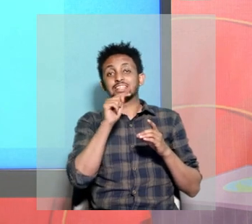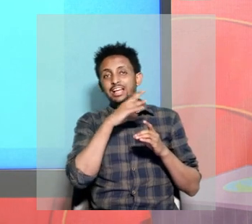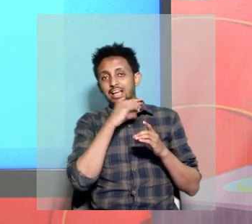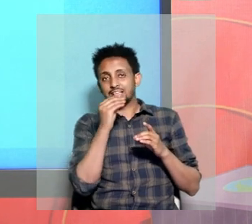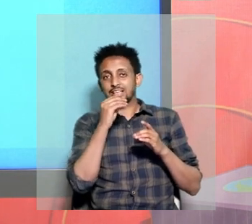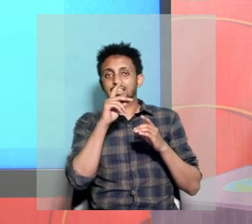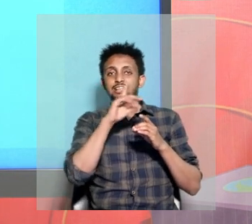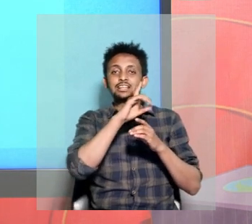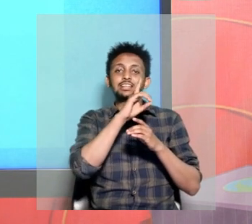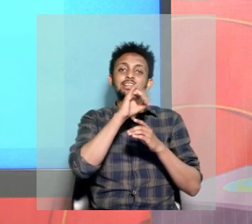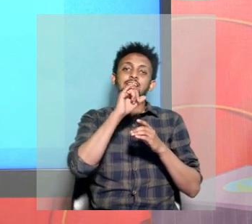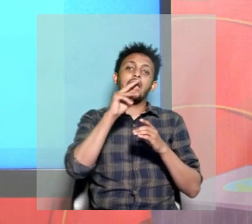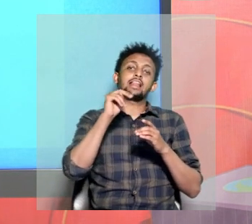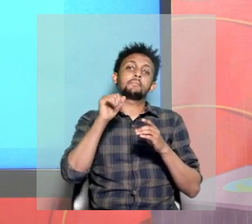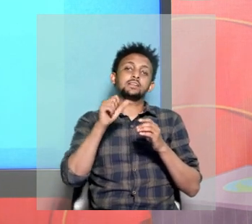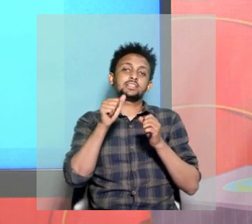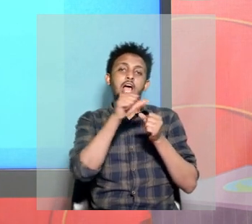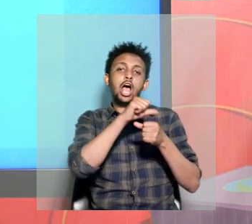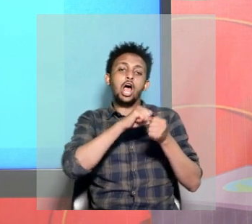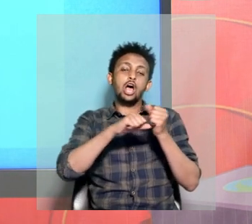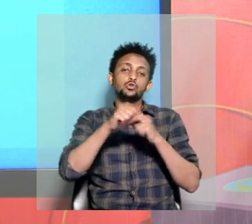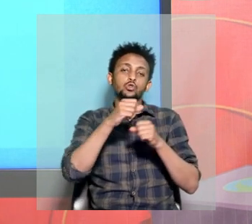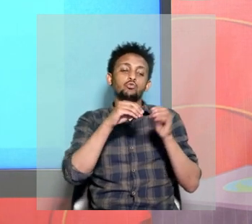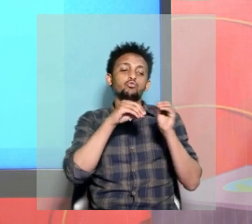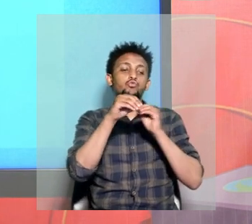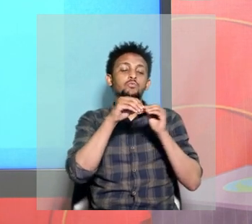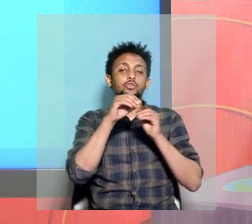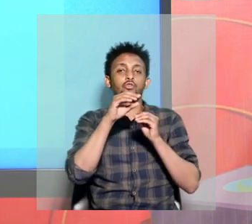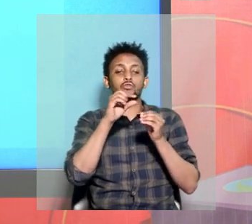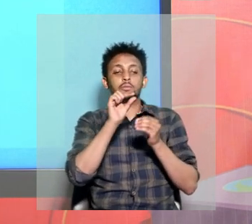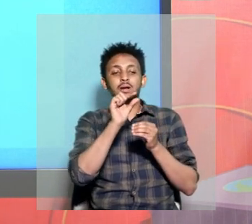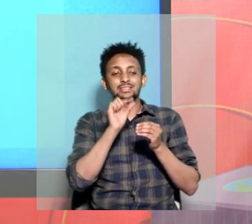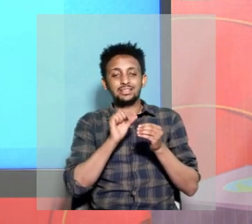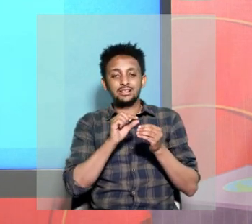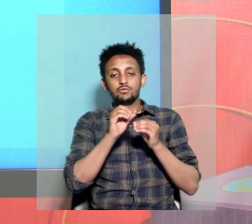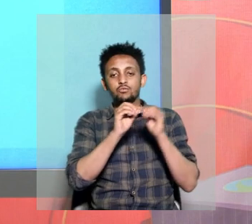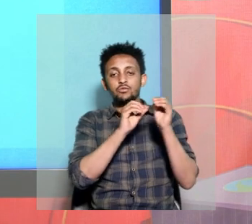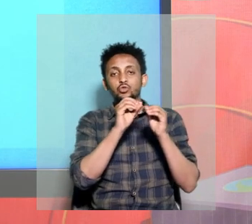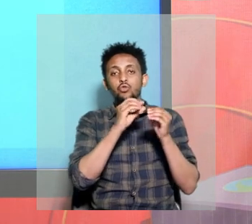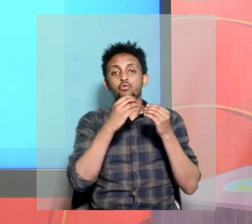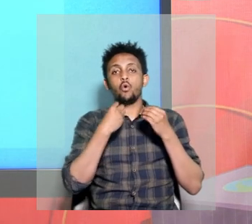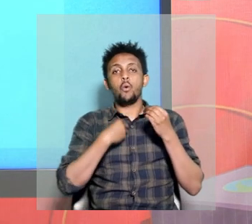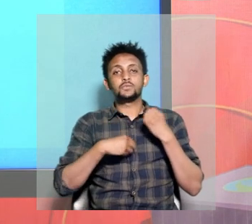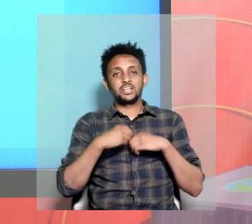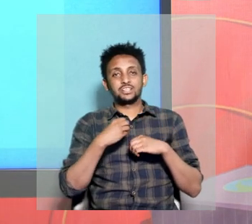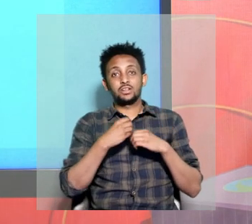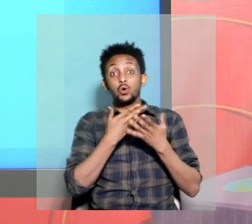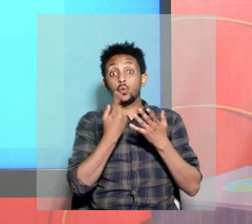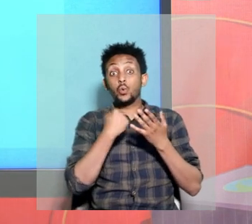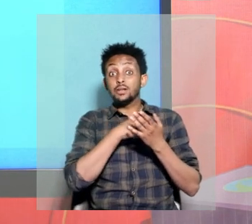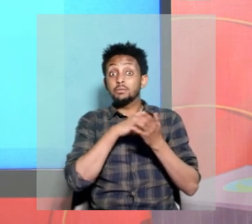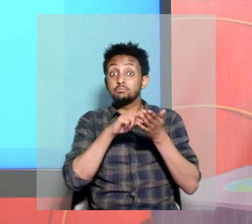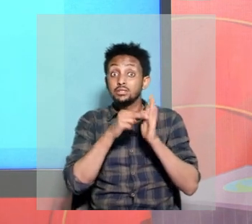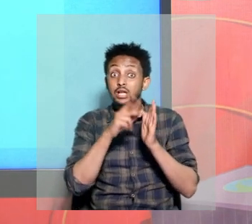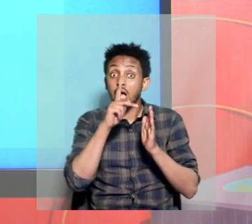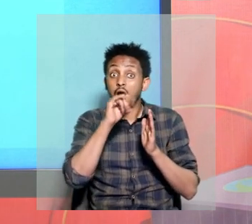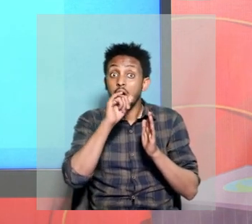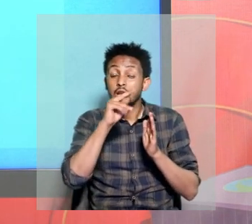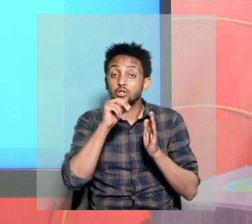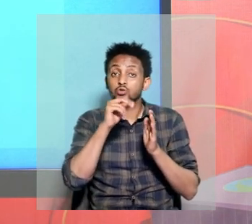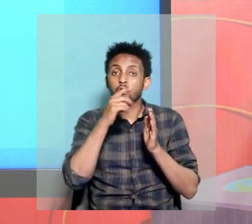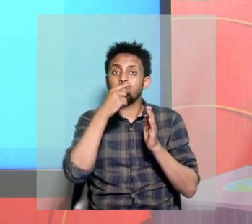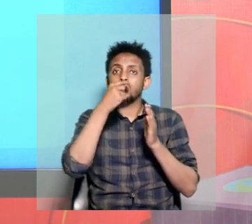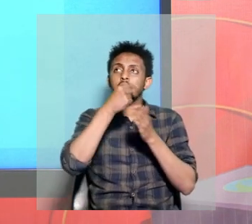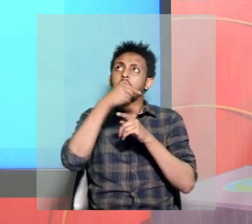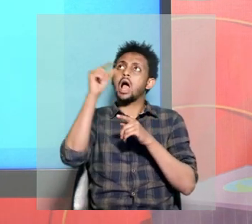So dynamics is associated with that of the movement of particles or the movement of objects. So when you mean by kinetic theory of